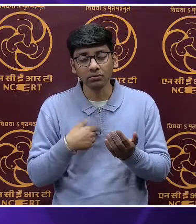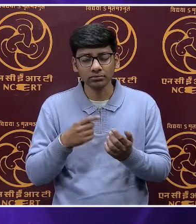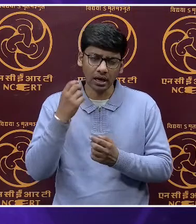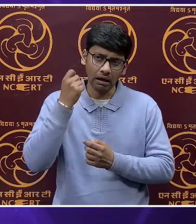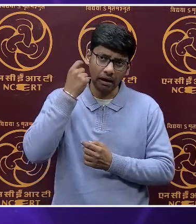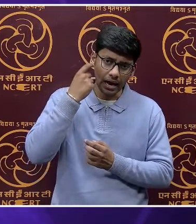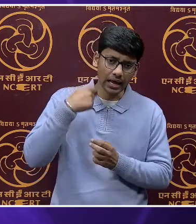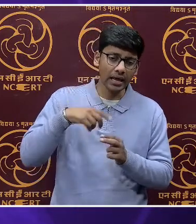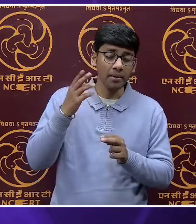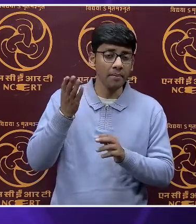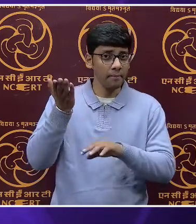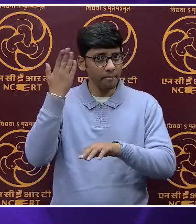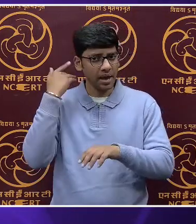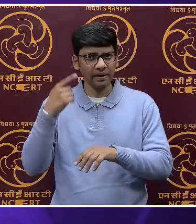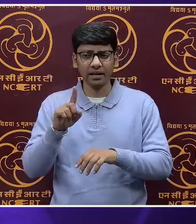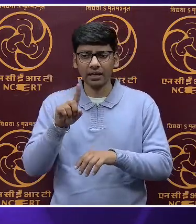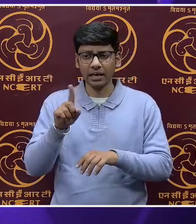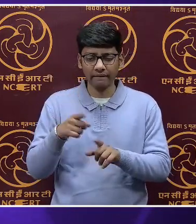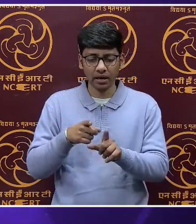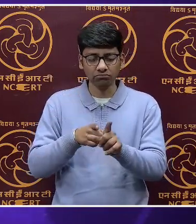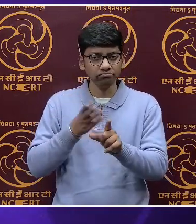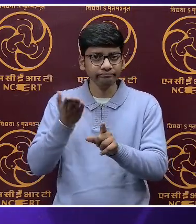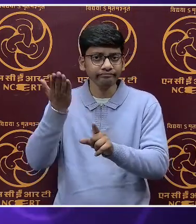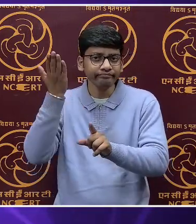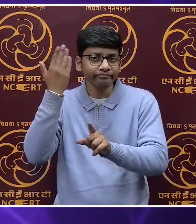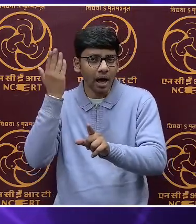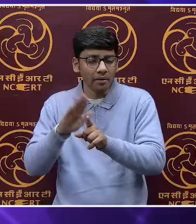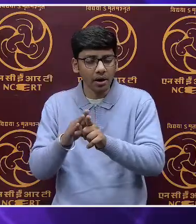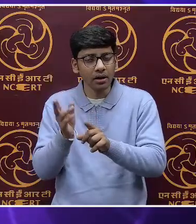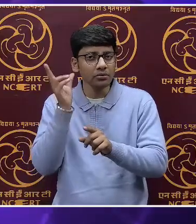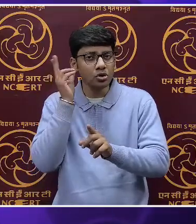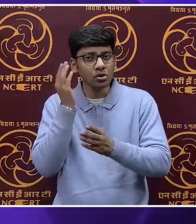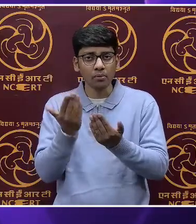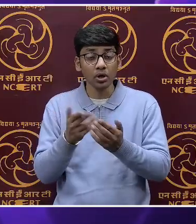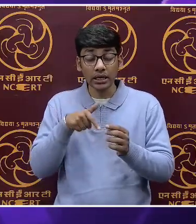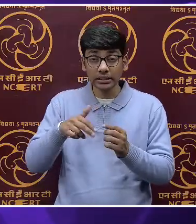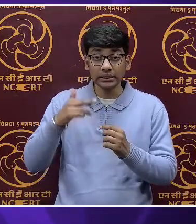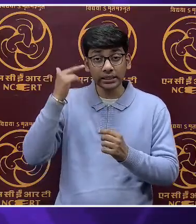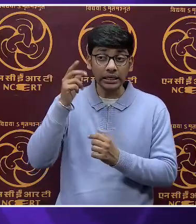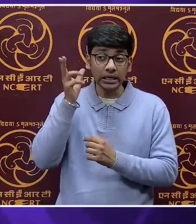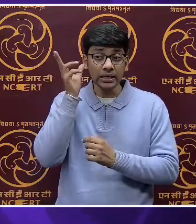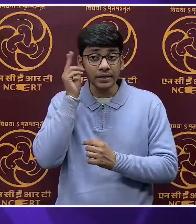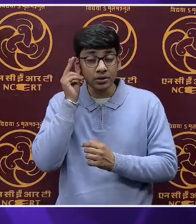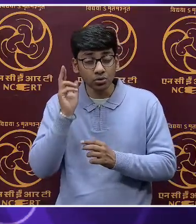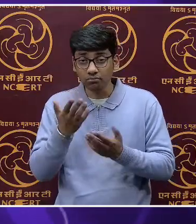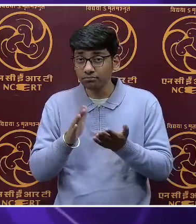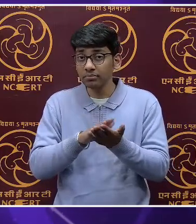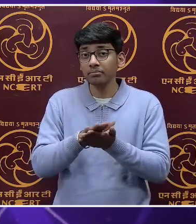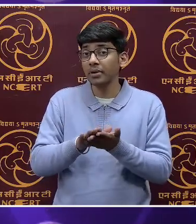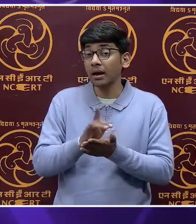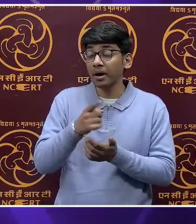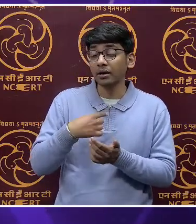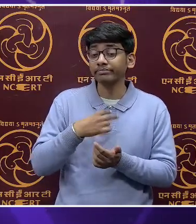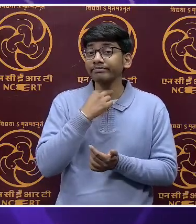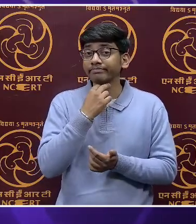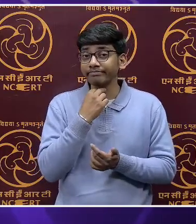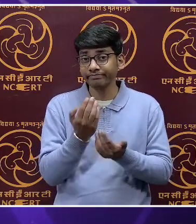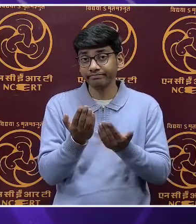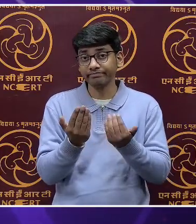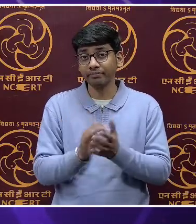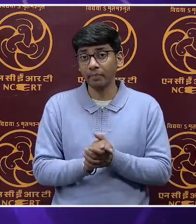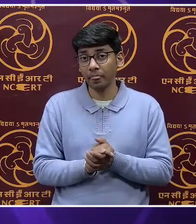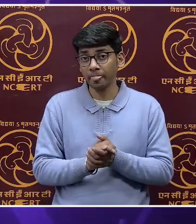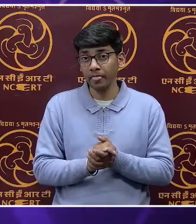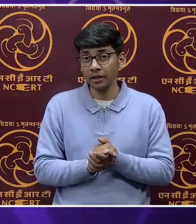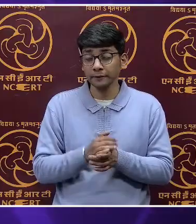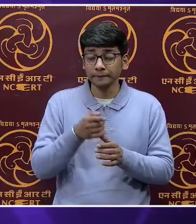understand, right? So then there is a line when I was going through the text, when the specialist